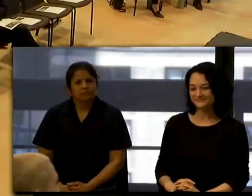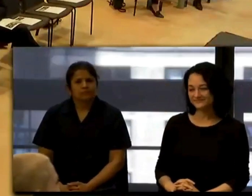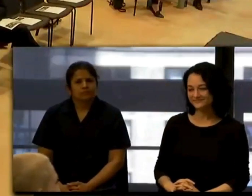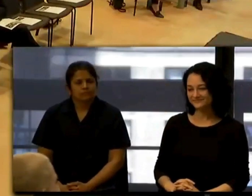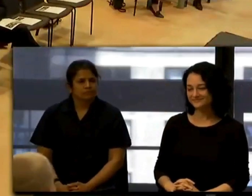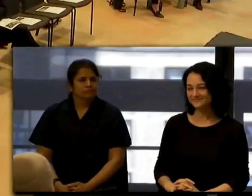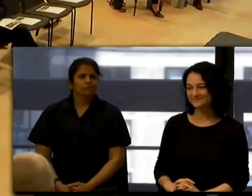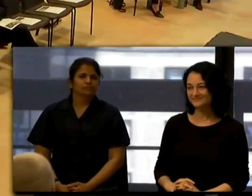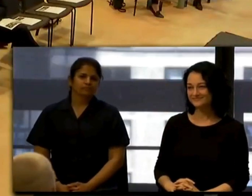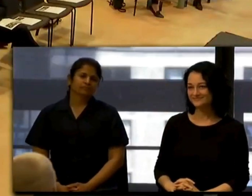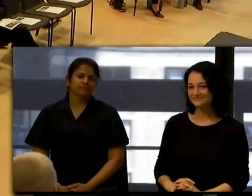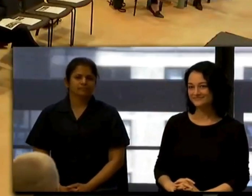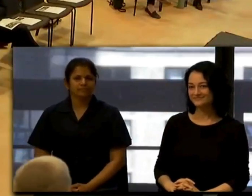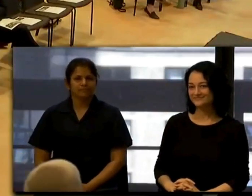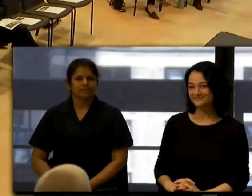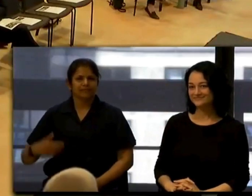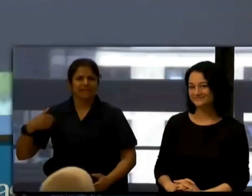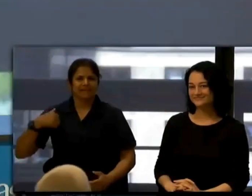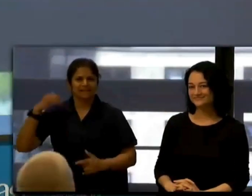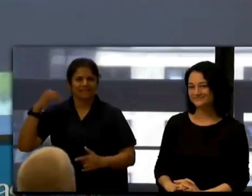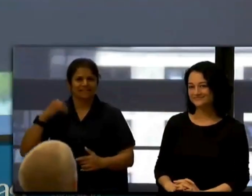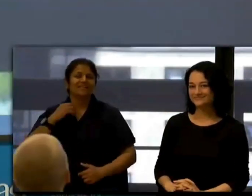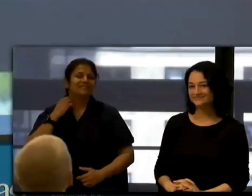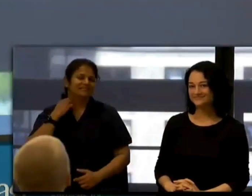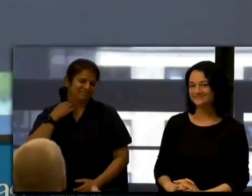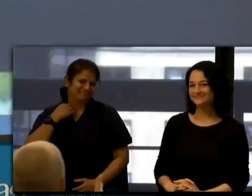I'm a little short here. Okay, there we go. Thank you,